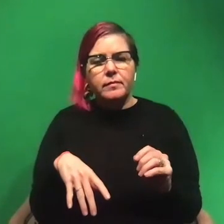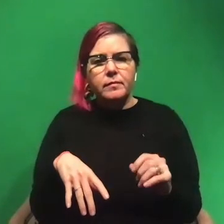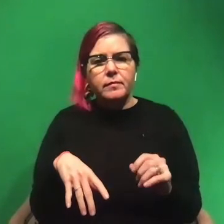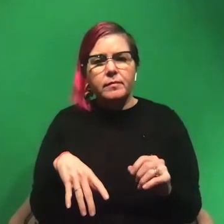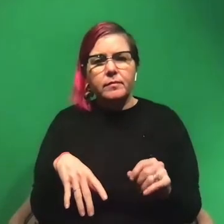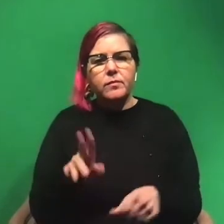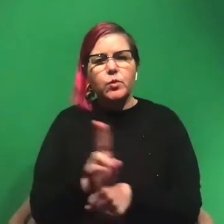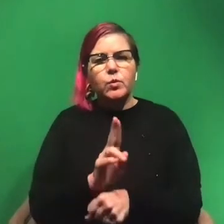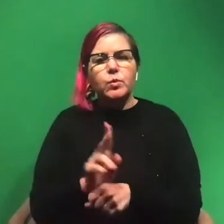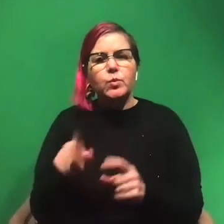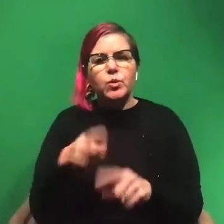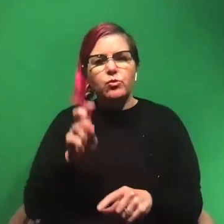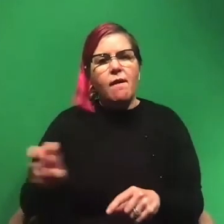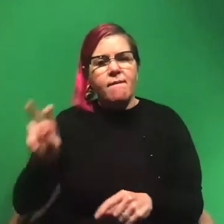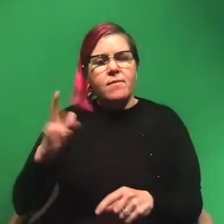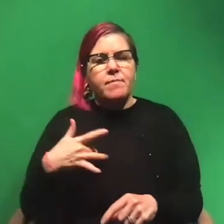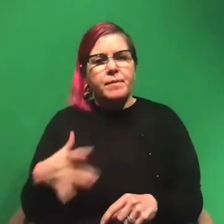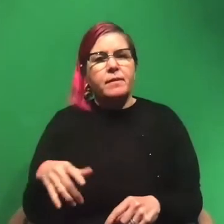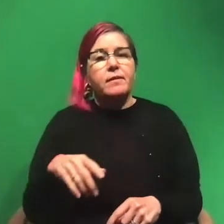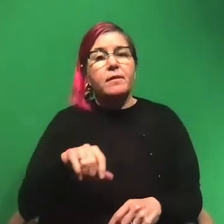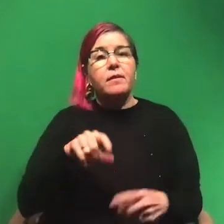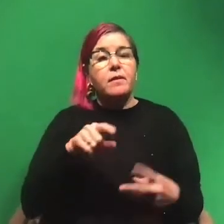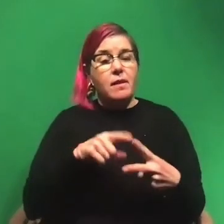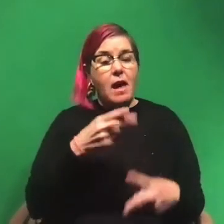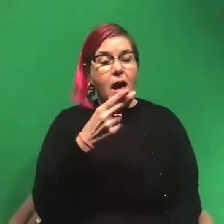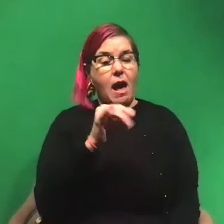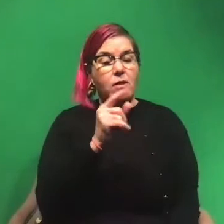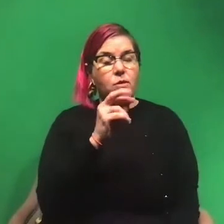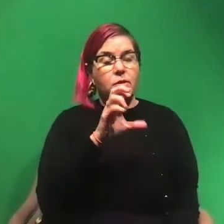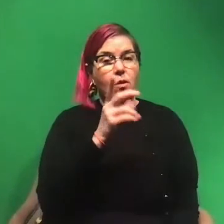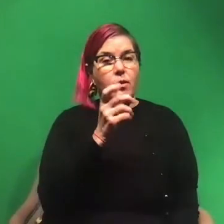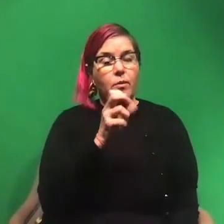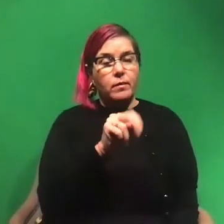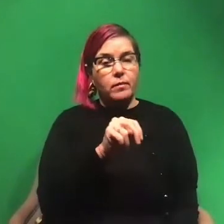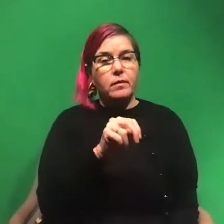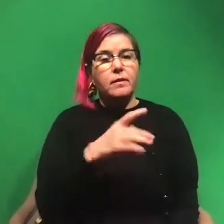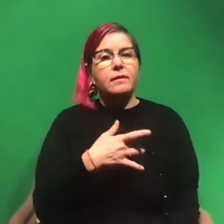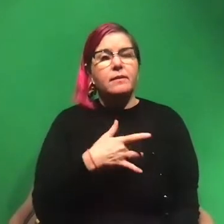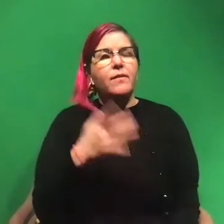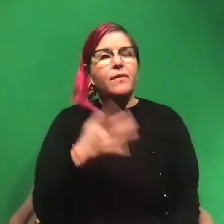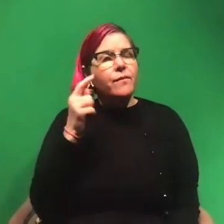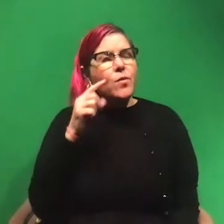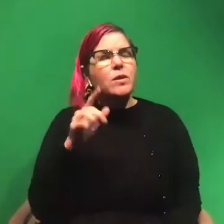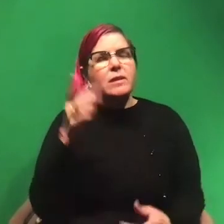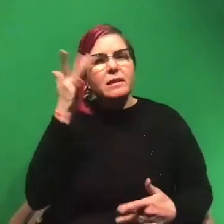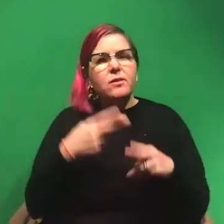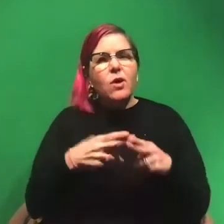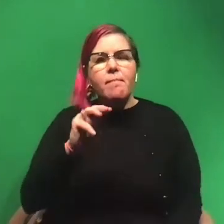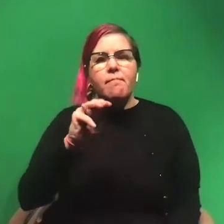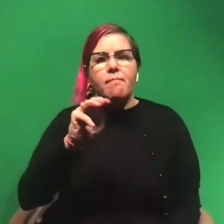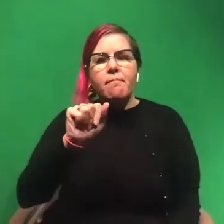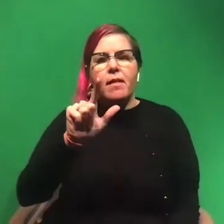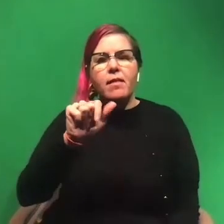when we take it is for that. And hydroxychloroquine is typically used as a malaria treatment. None of them